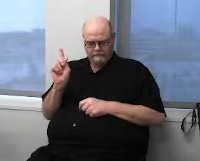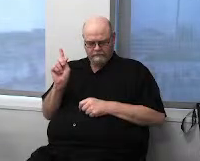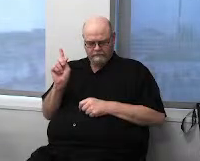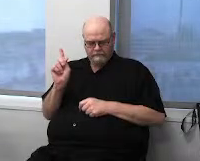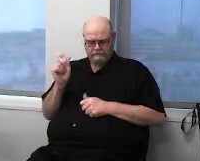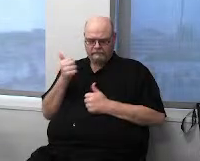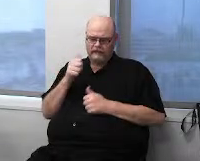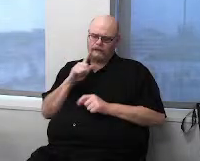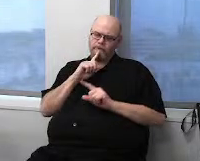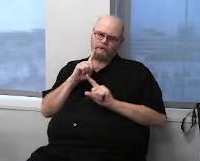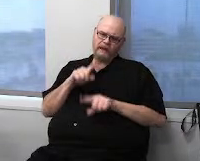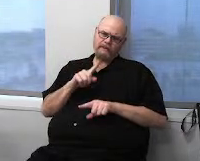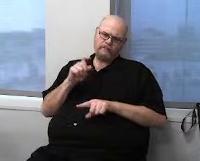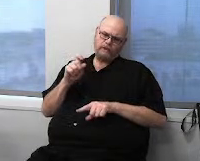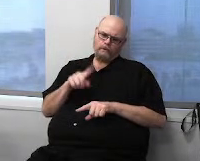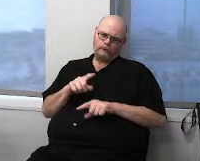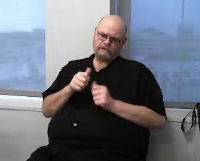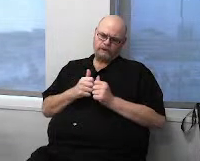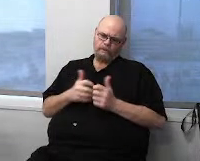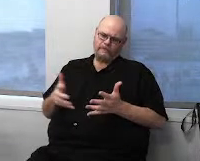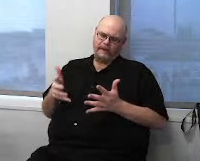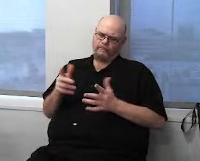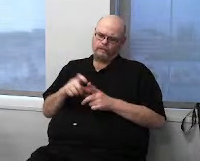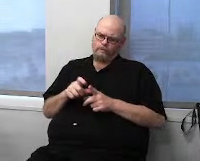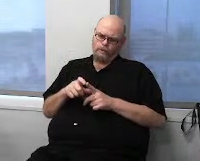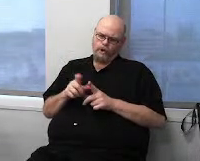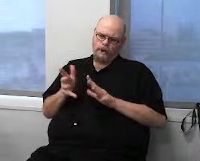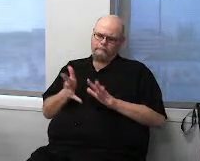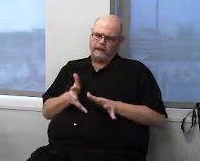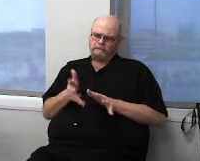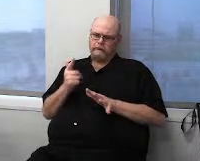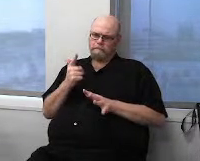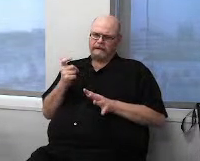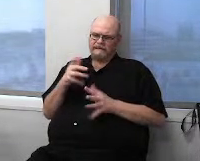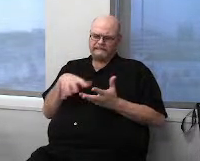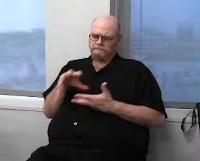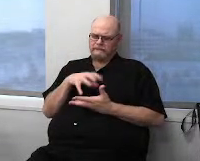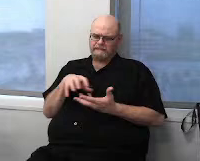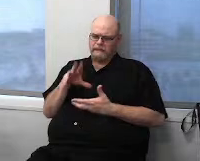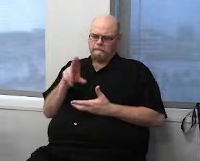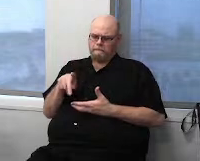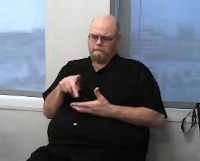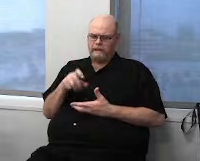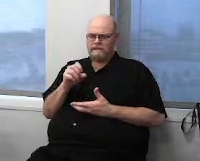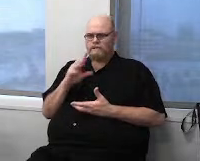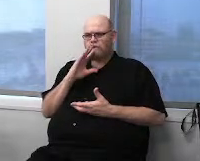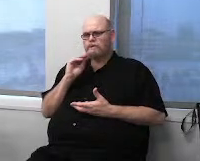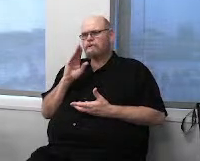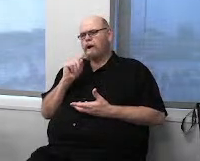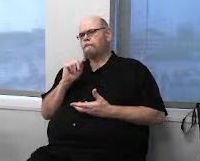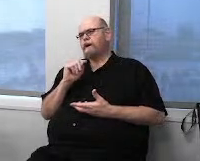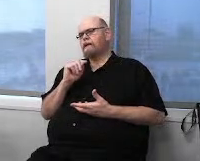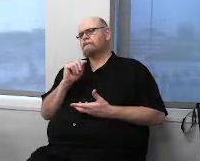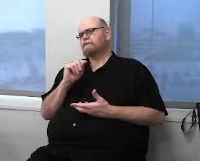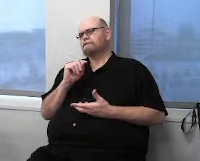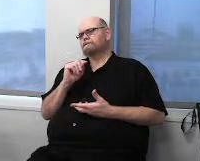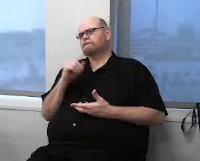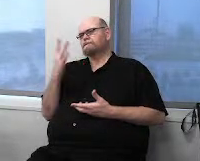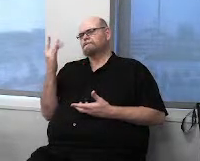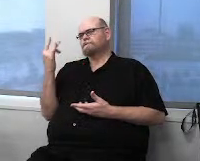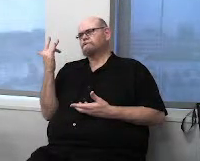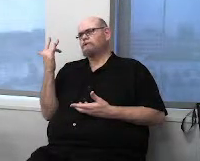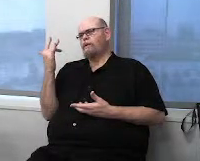second. Try to answer the question without this word abandon, because it's getting things mixed up. Okay. Just talk